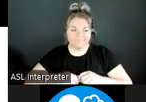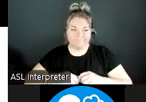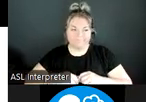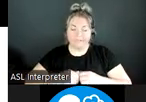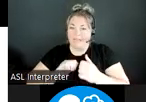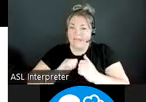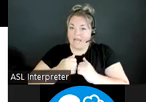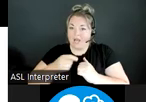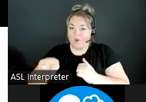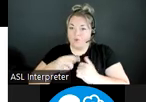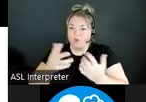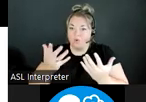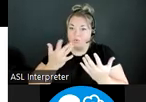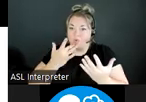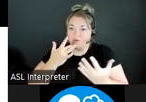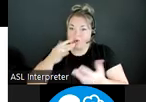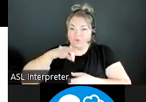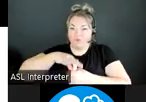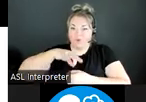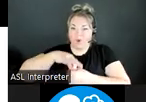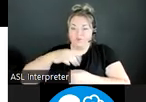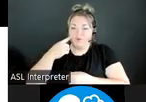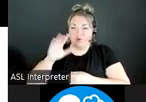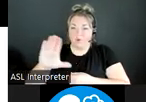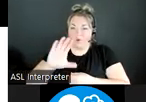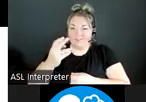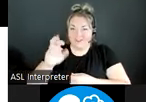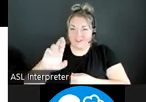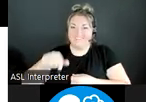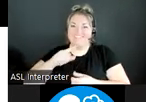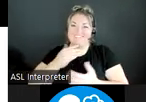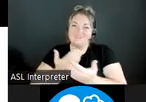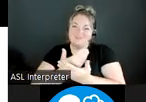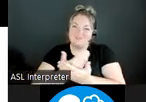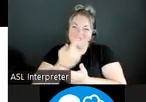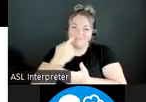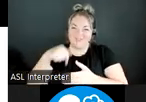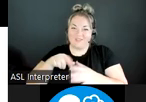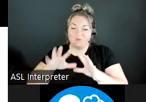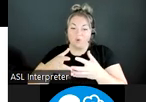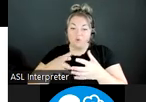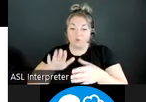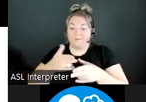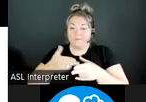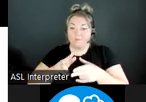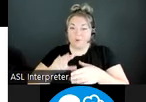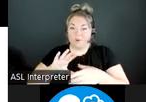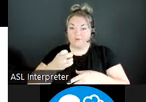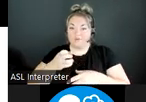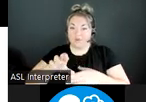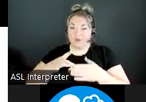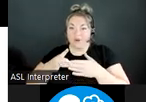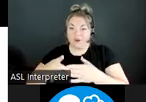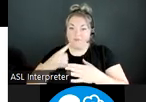how you would like to vote on your chair. This is new to this group. Your temporary chair for the day.